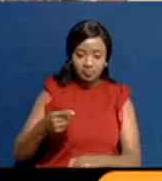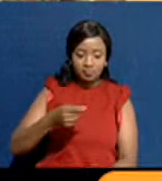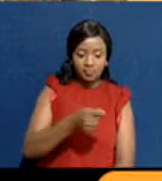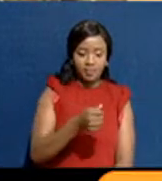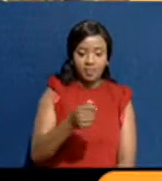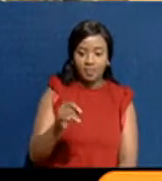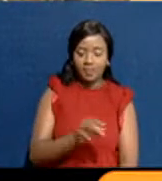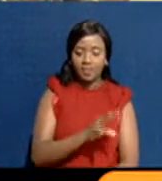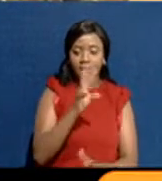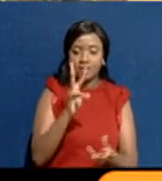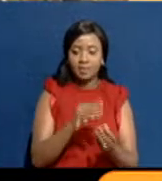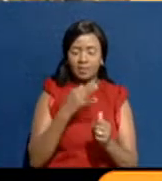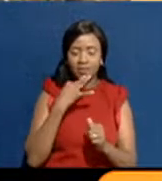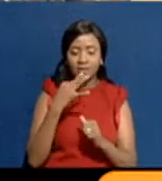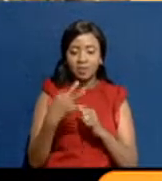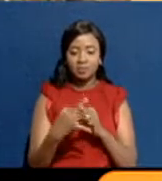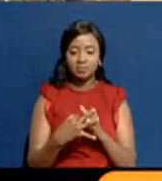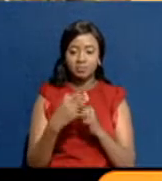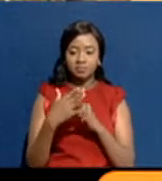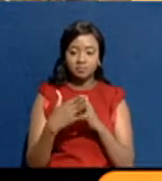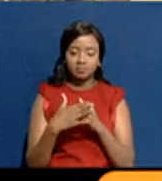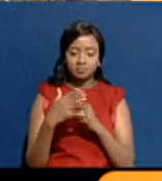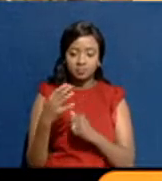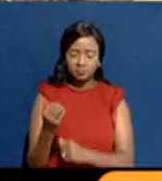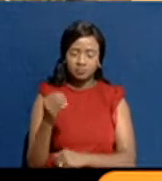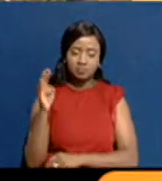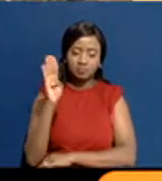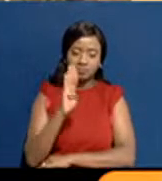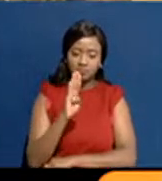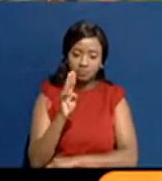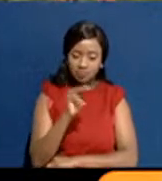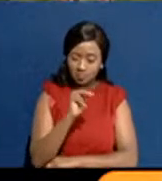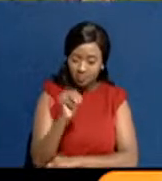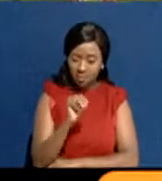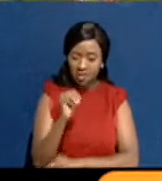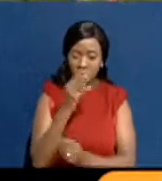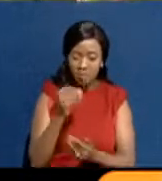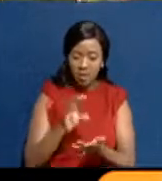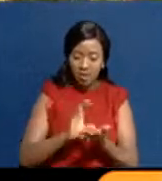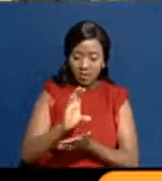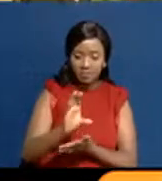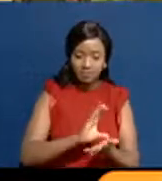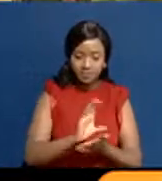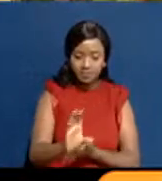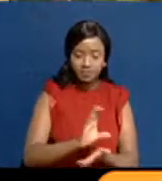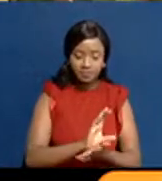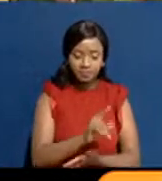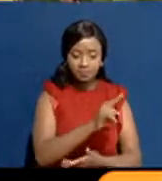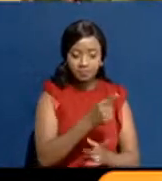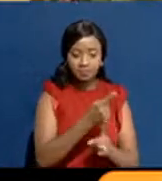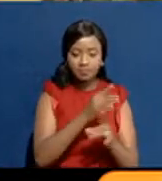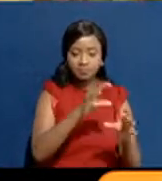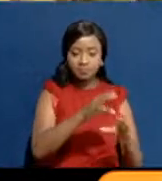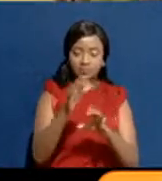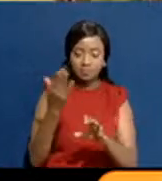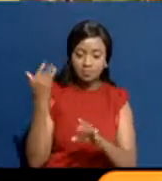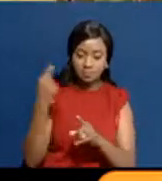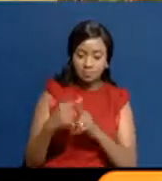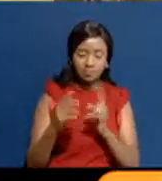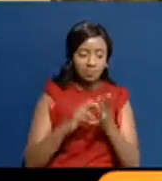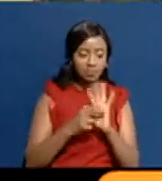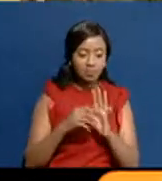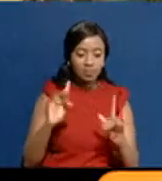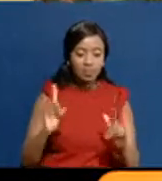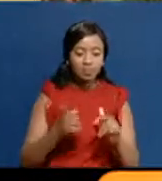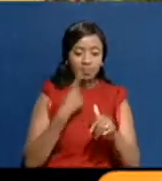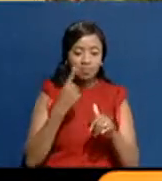a total of about 890 billion million shillings was paid to these entities last year. So priority was given